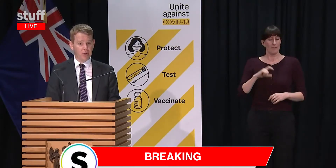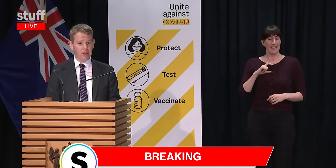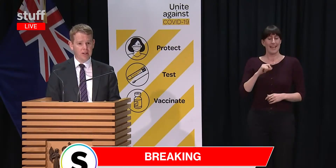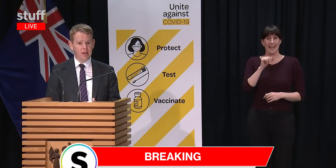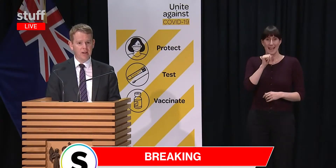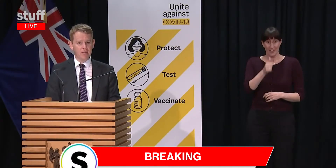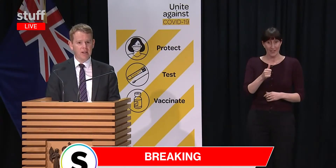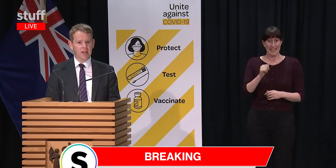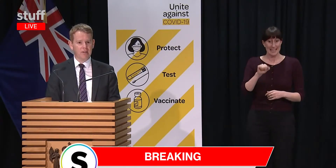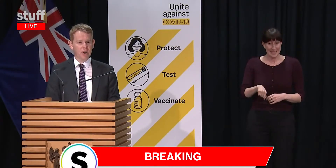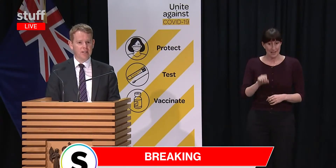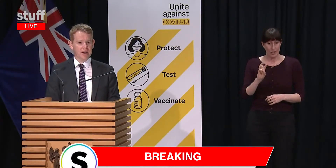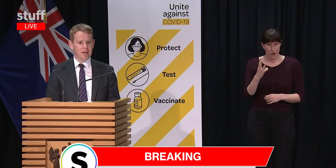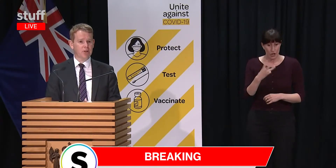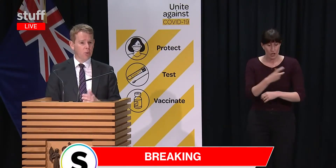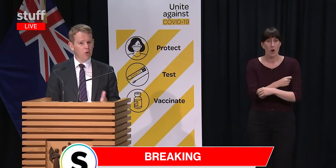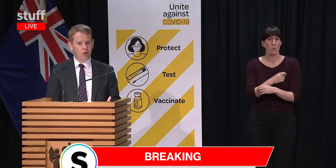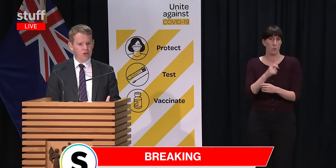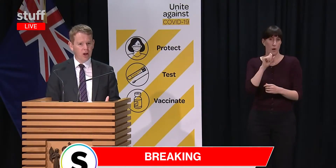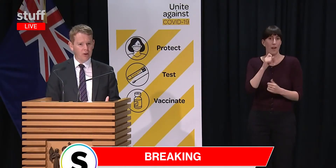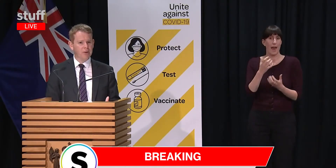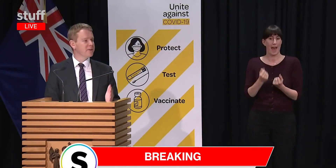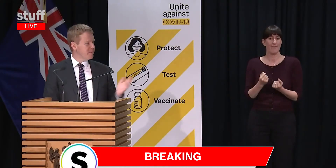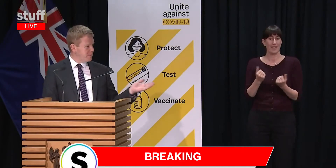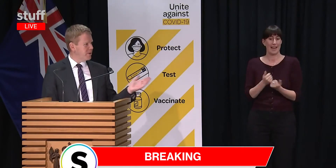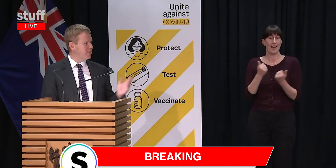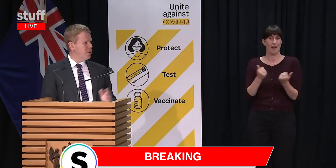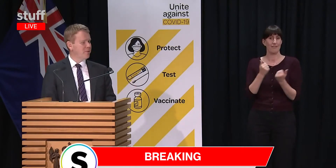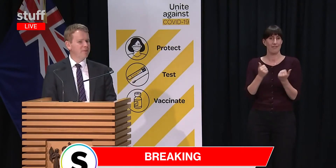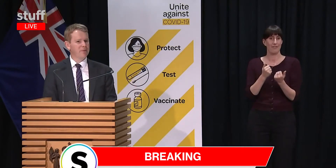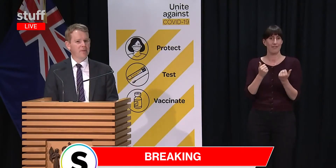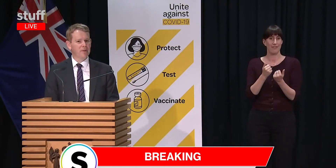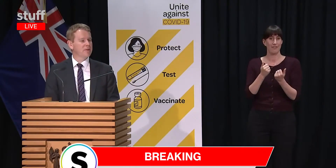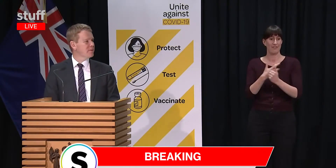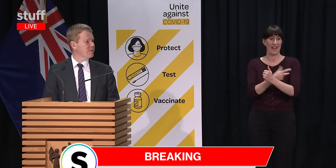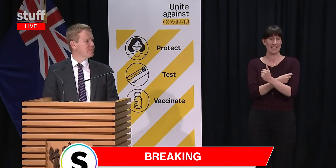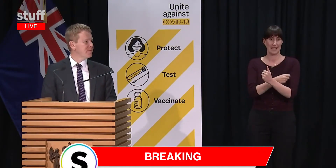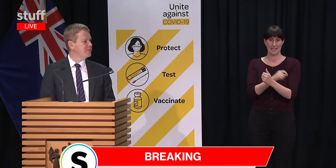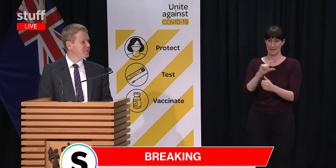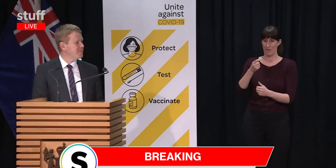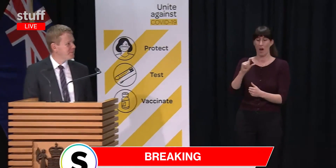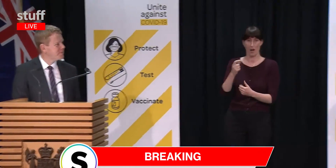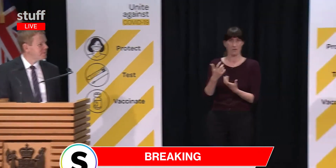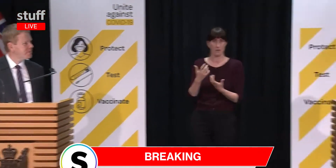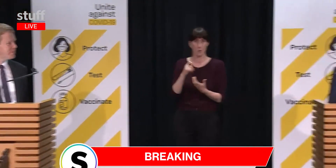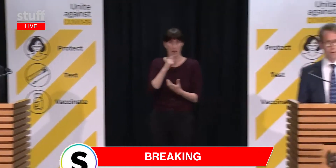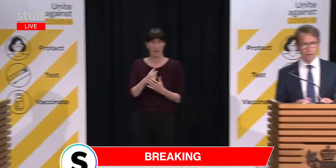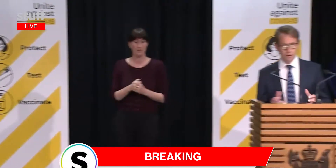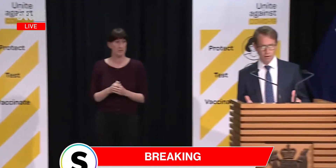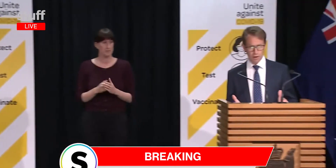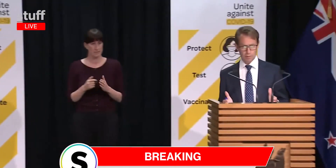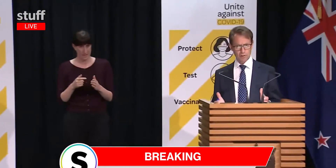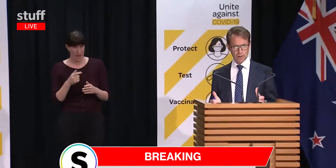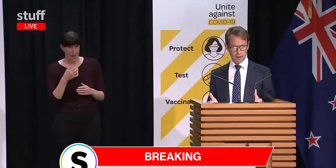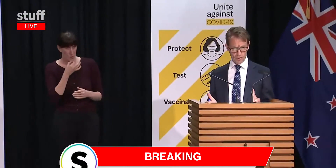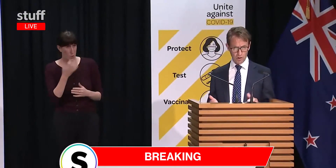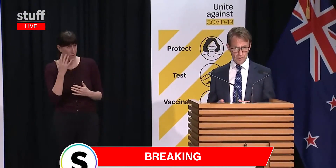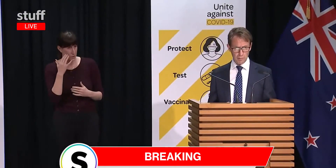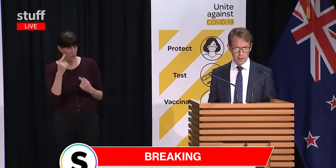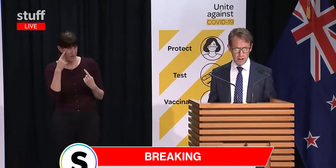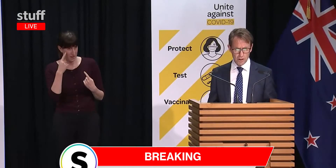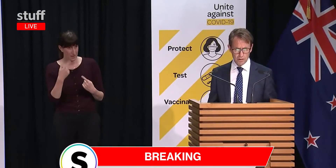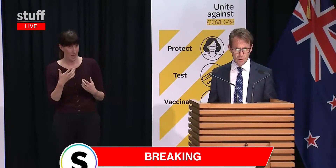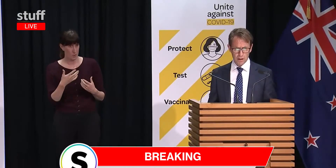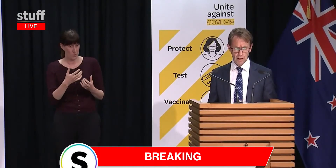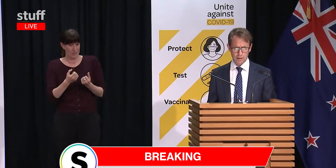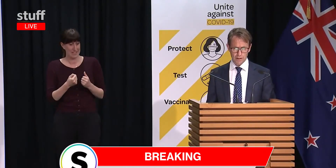if that's where the medical advice lands up. So we're all good to go. So MedSafe have got my understanding is they've got